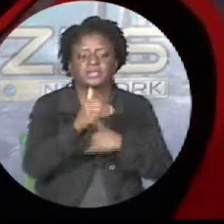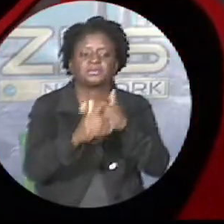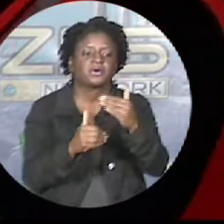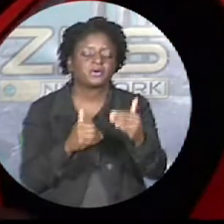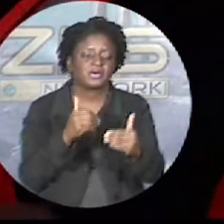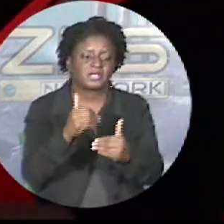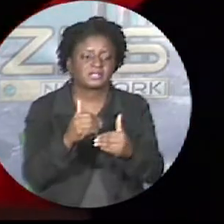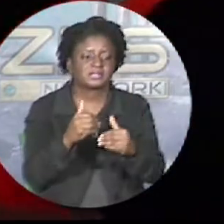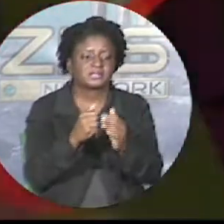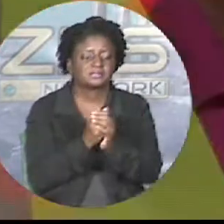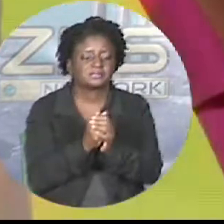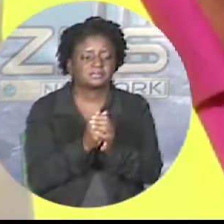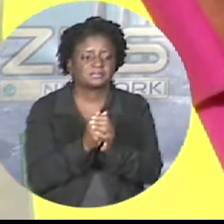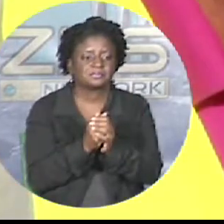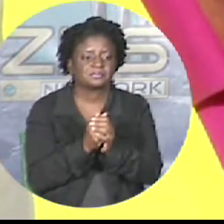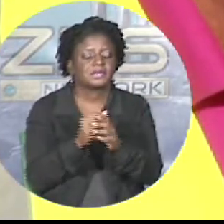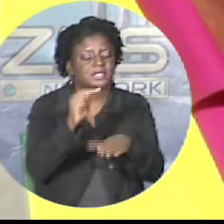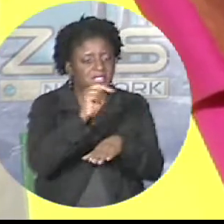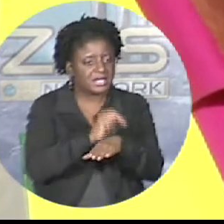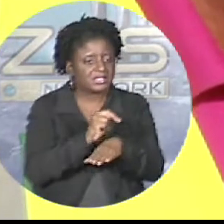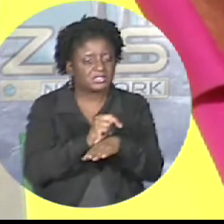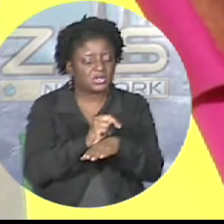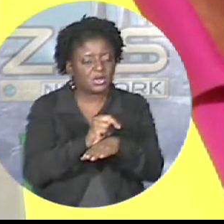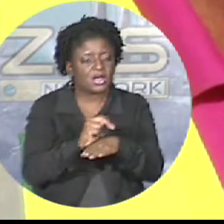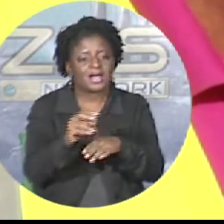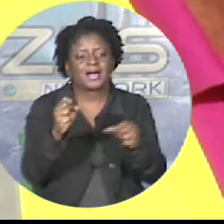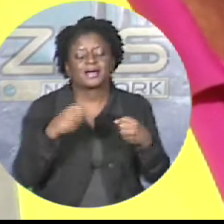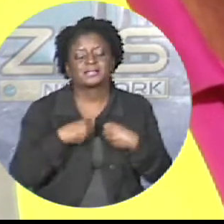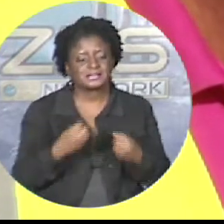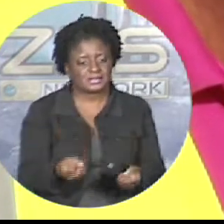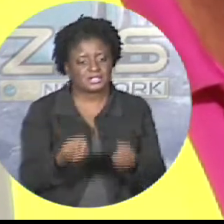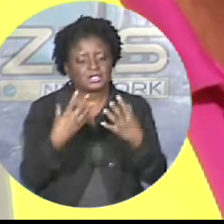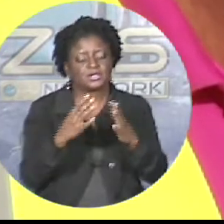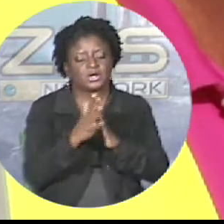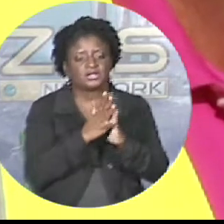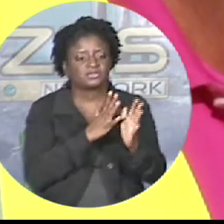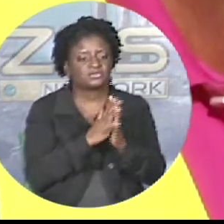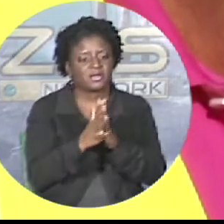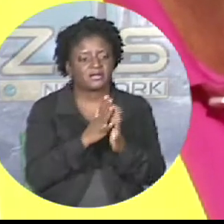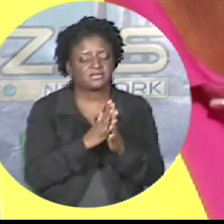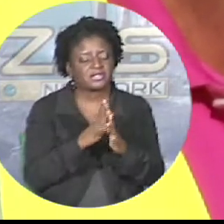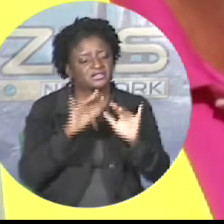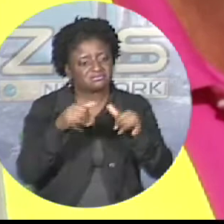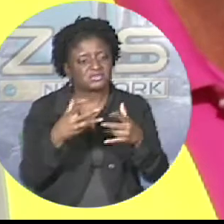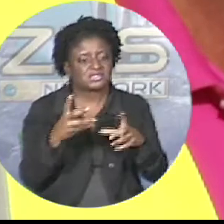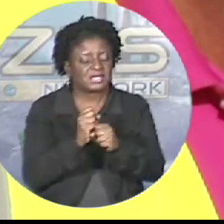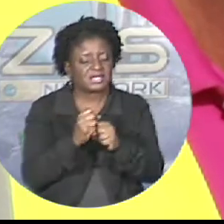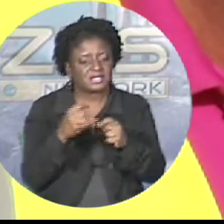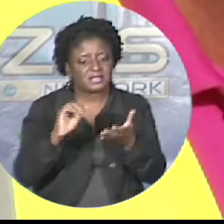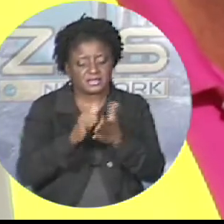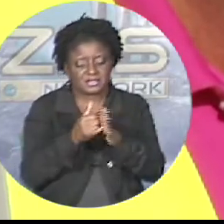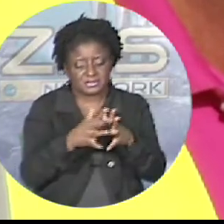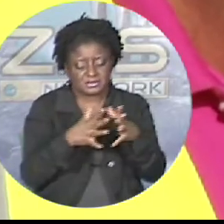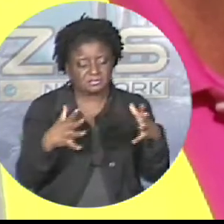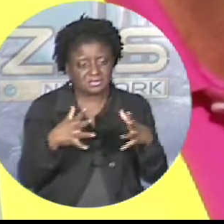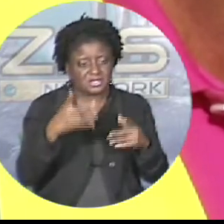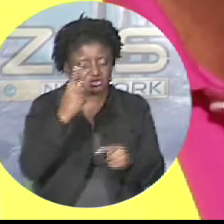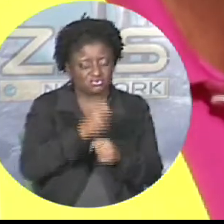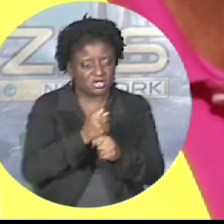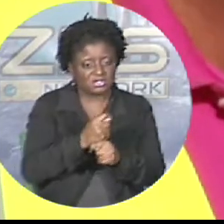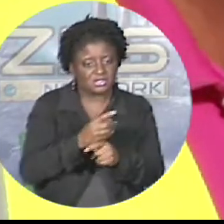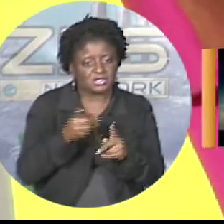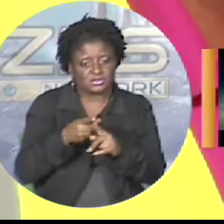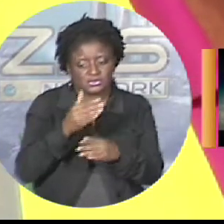made. As you know, Nassau has a lot of traffic, so we call it maintenance of traffic. You know, it's just getting these big trucks beside the road to be able to restore